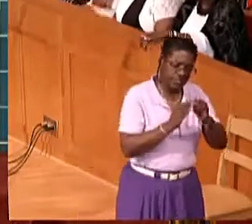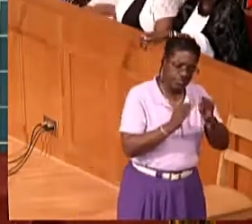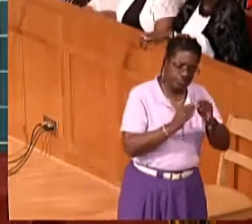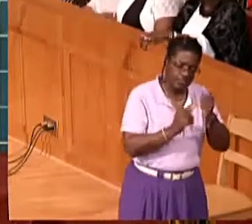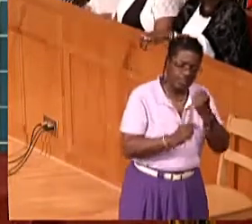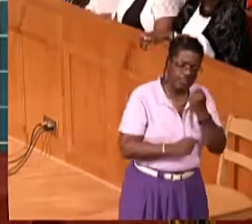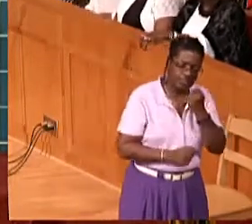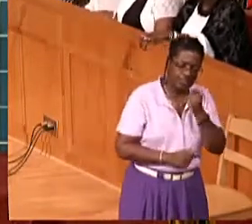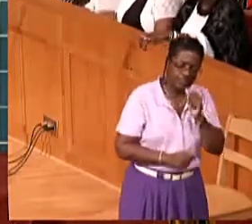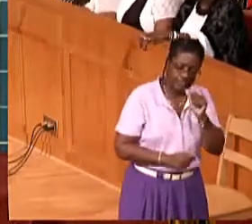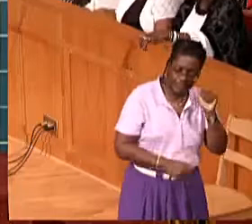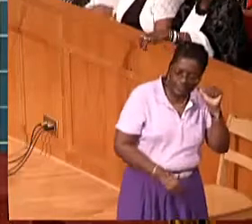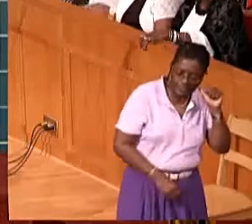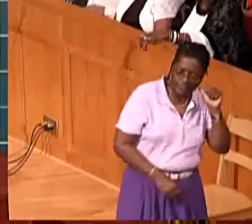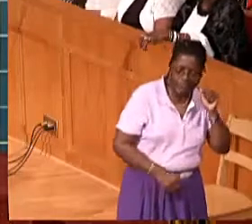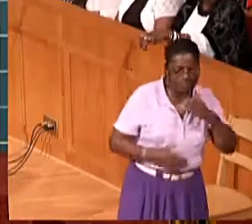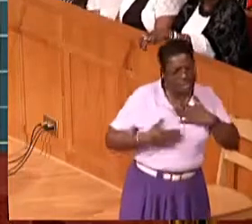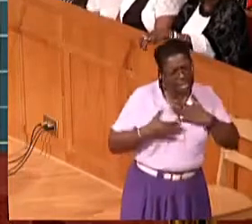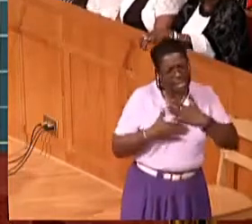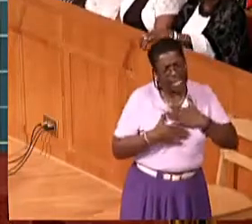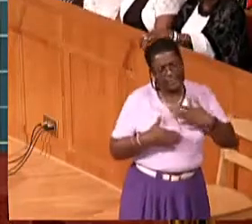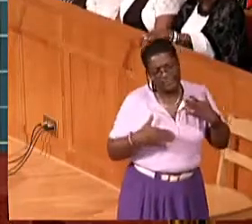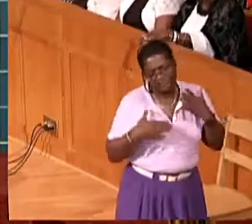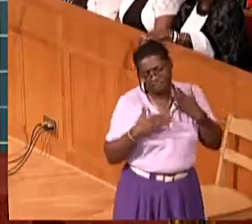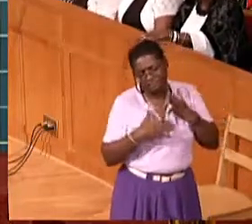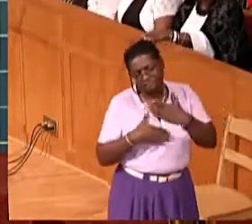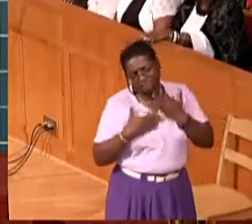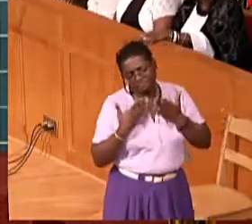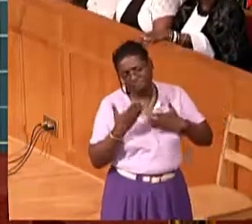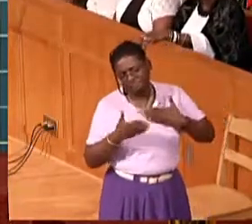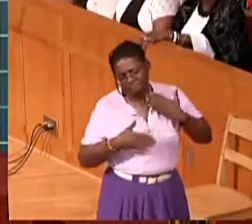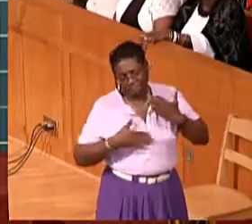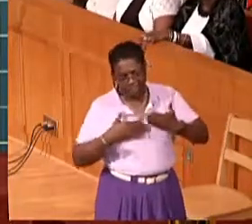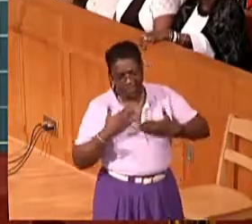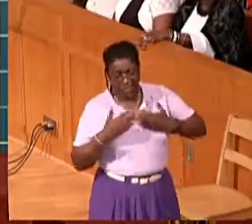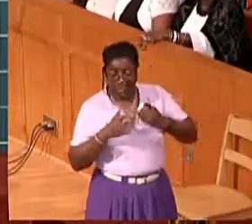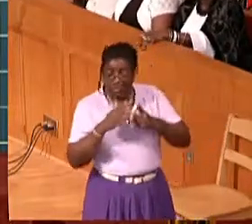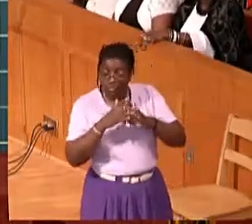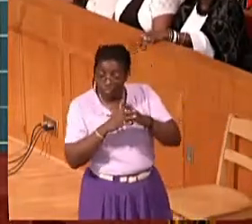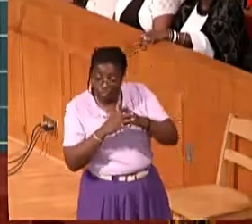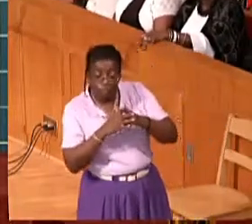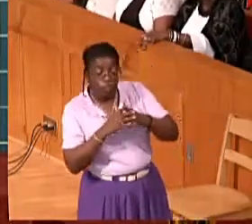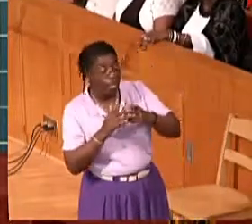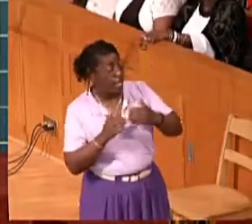morning. I was so happy I came. I got some stock tips.